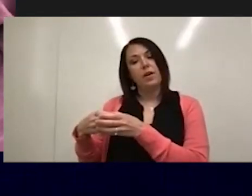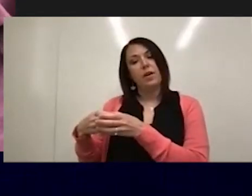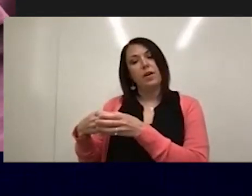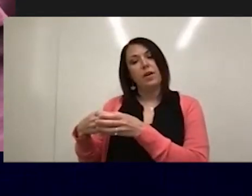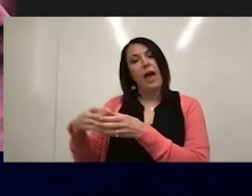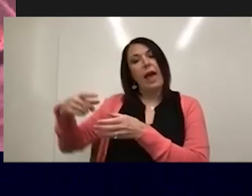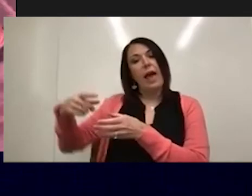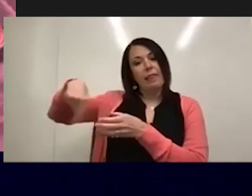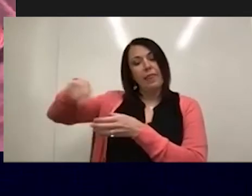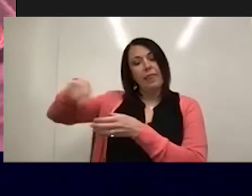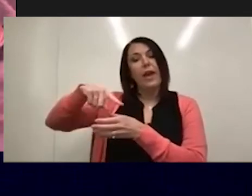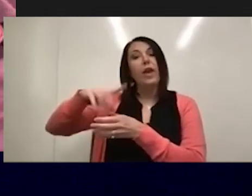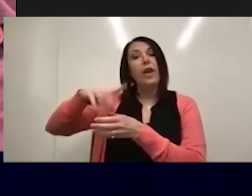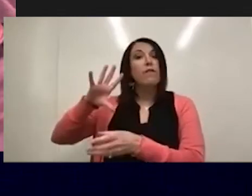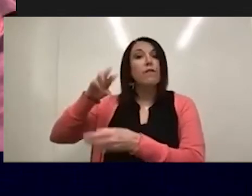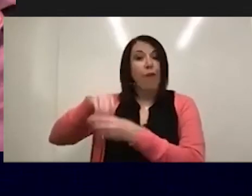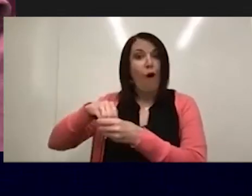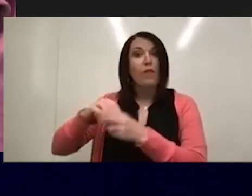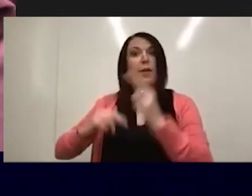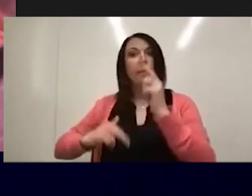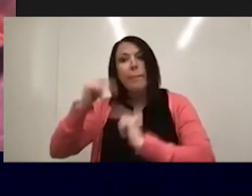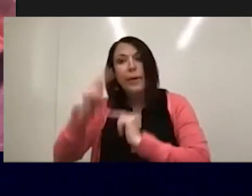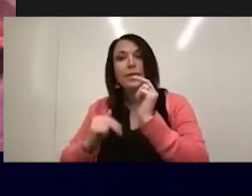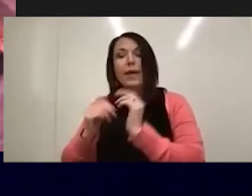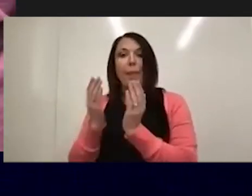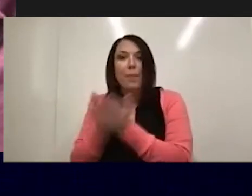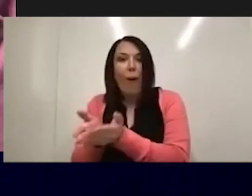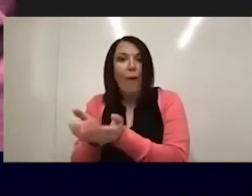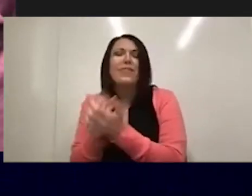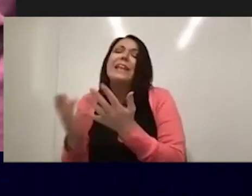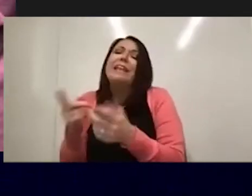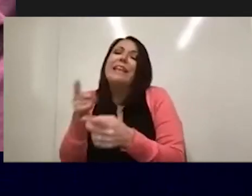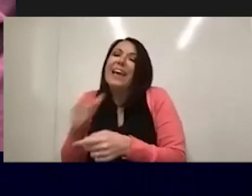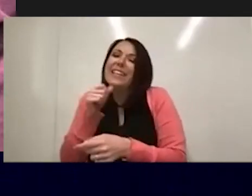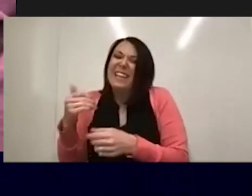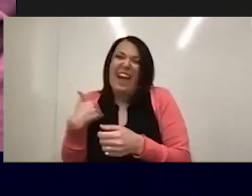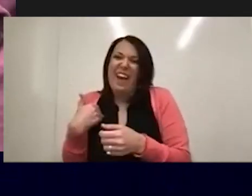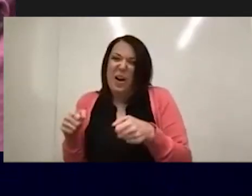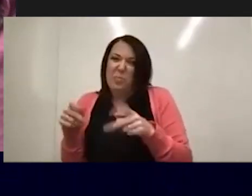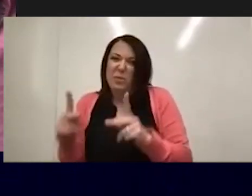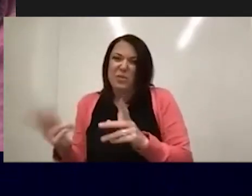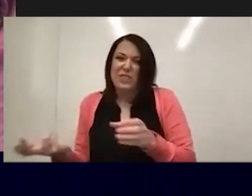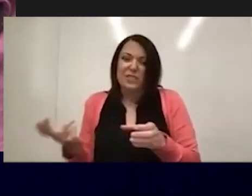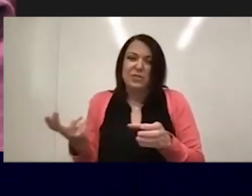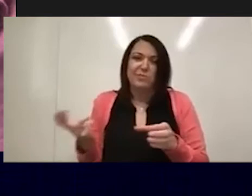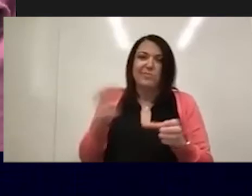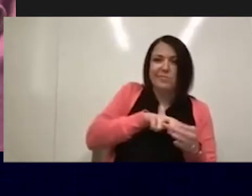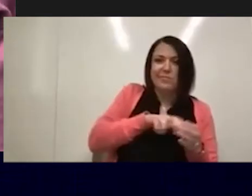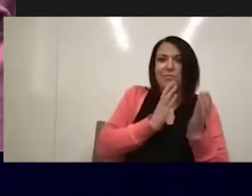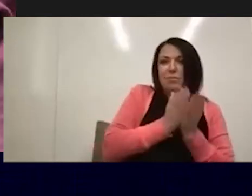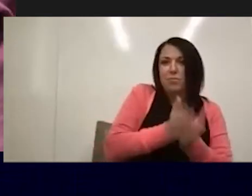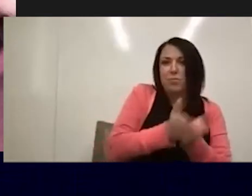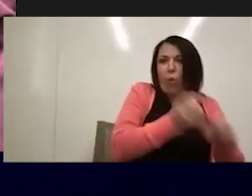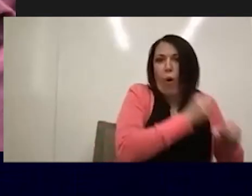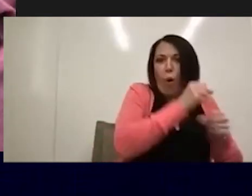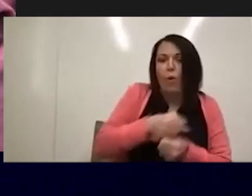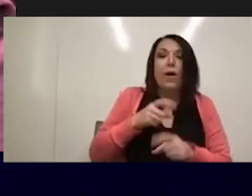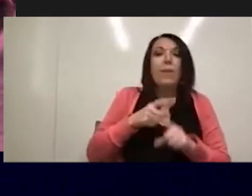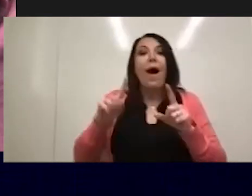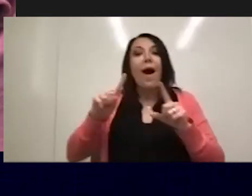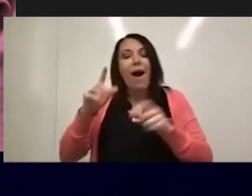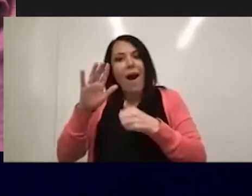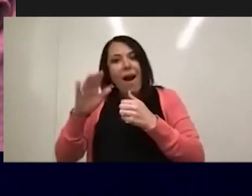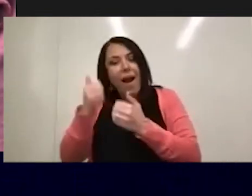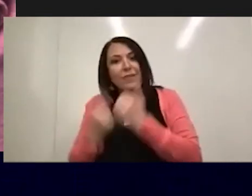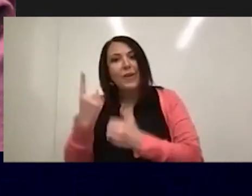overall crew, but they didn't get us to. I want everybody that worked with me on building those boats to feel like you can take something from nothing and